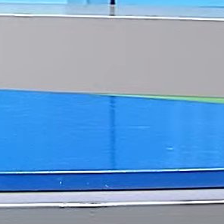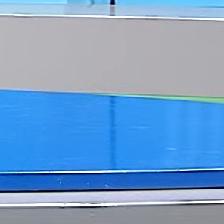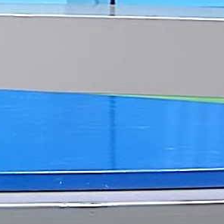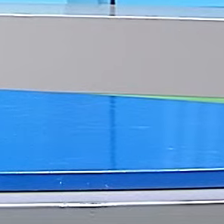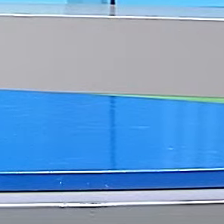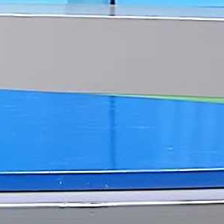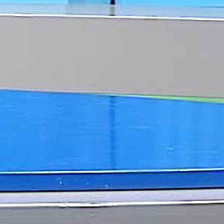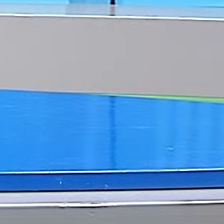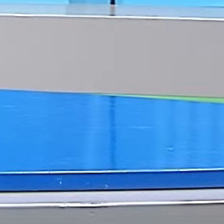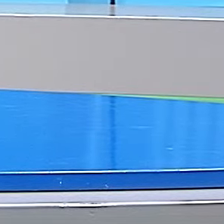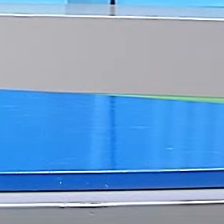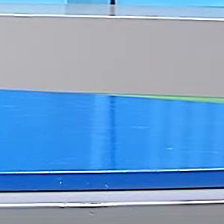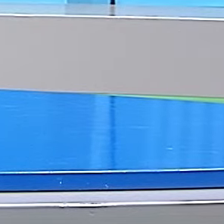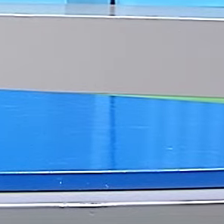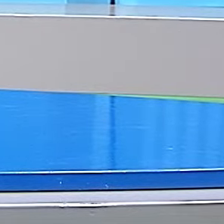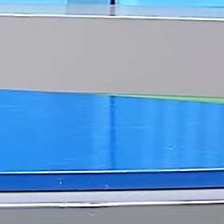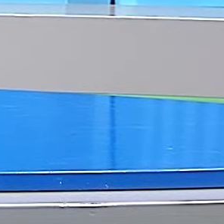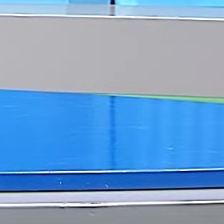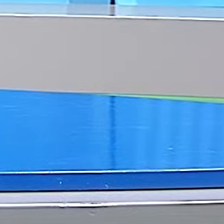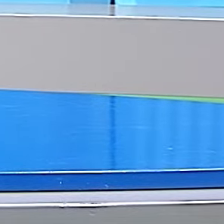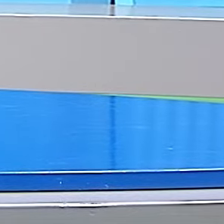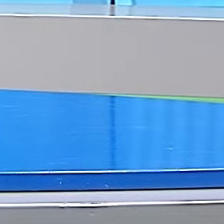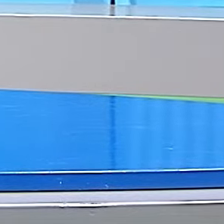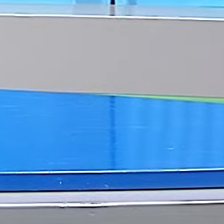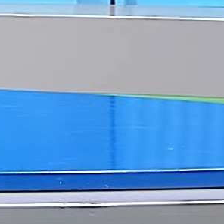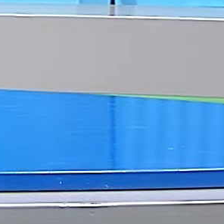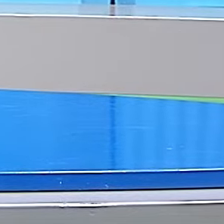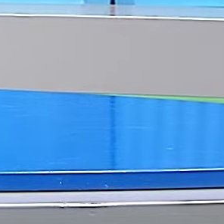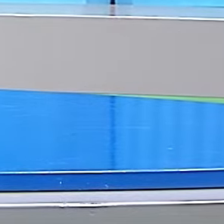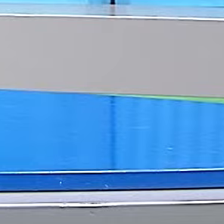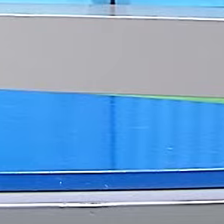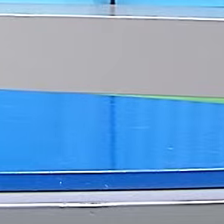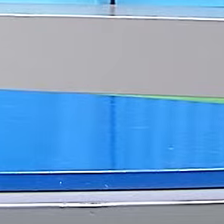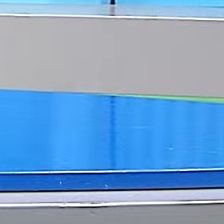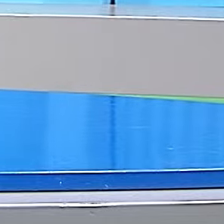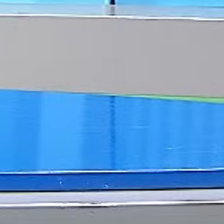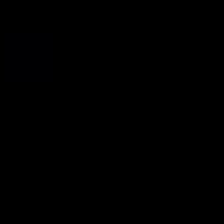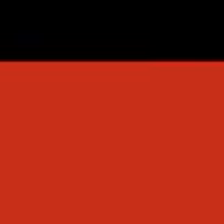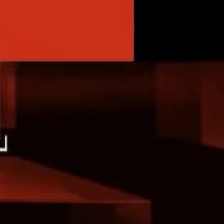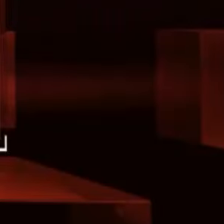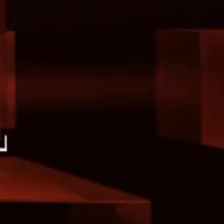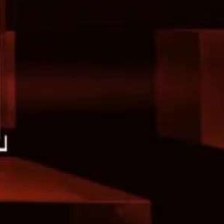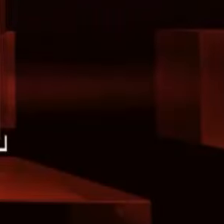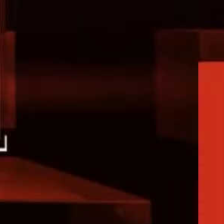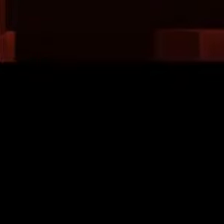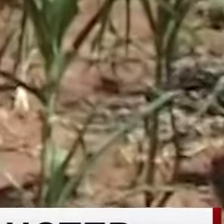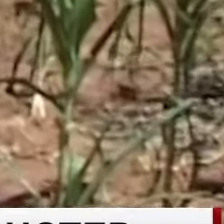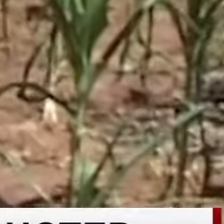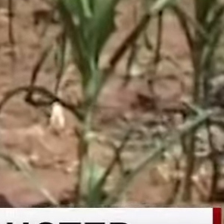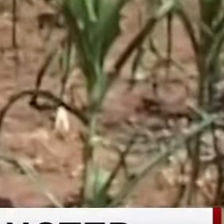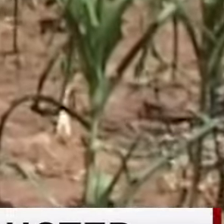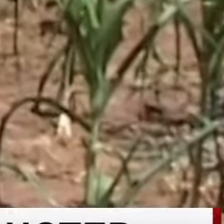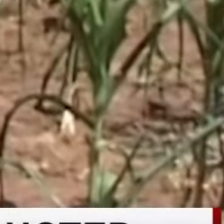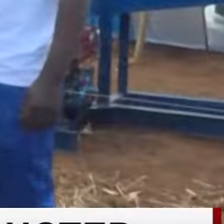One Zambia, One Nation, and welcome to Zanis News. We look at the top stories in the news. Government committed